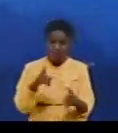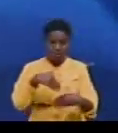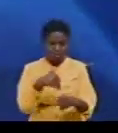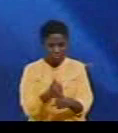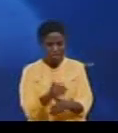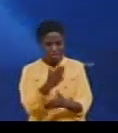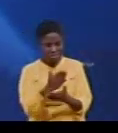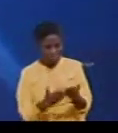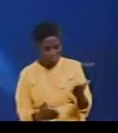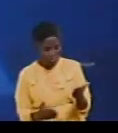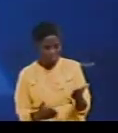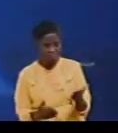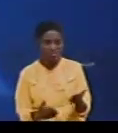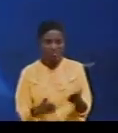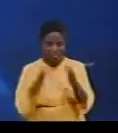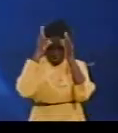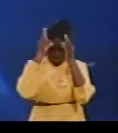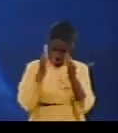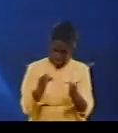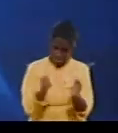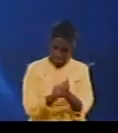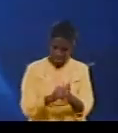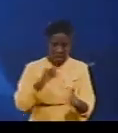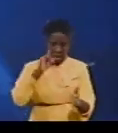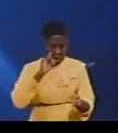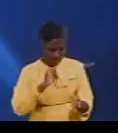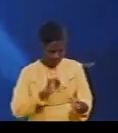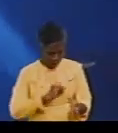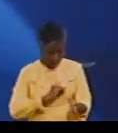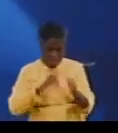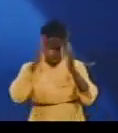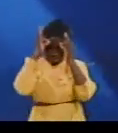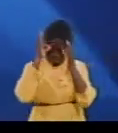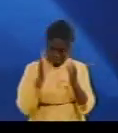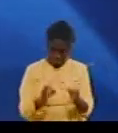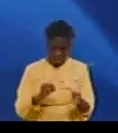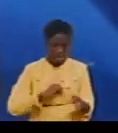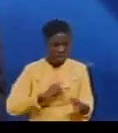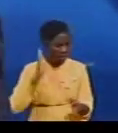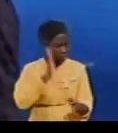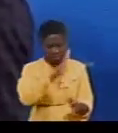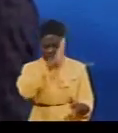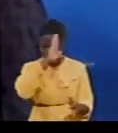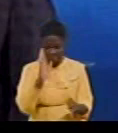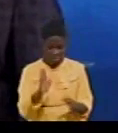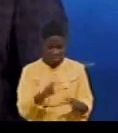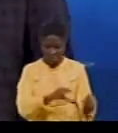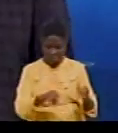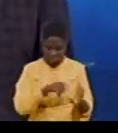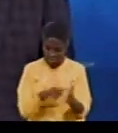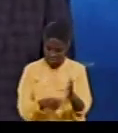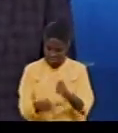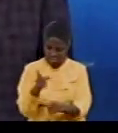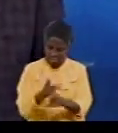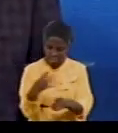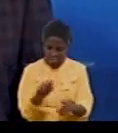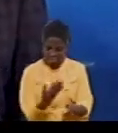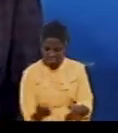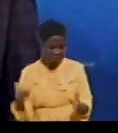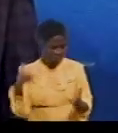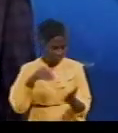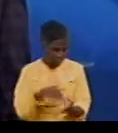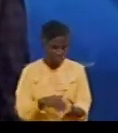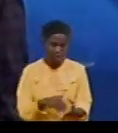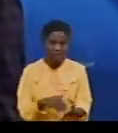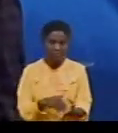you say, I resolve, I will never do this kind of thing again.